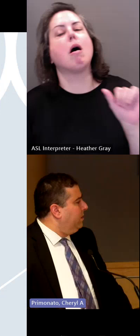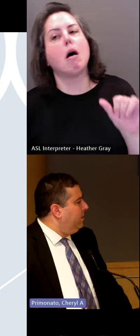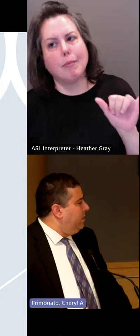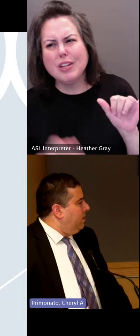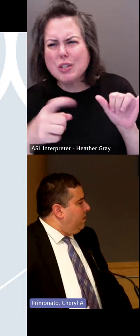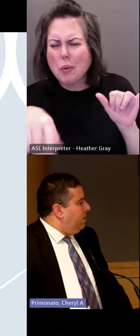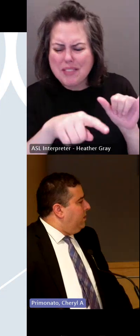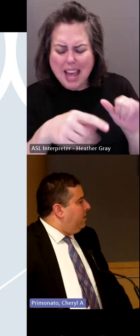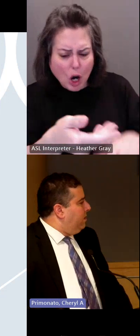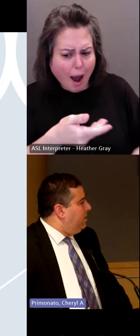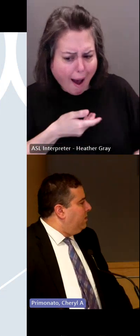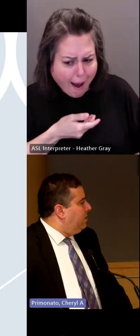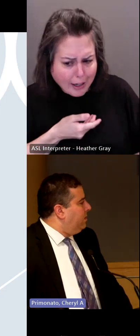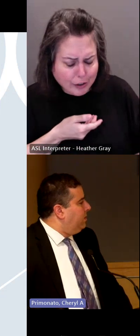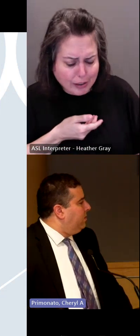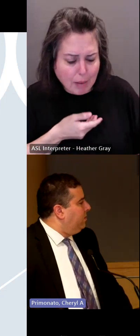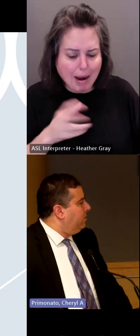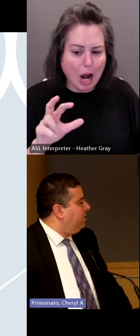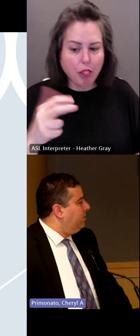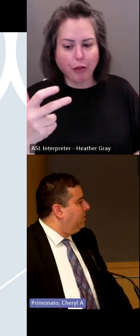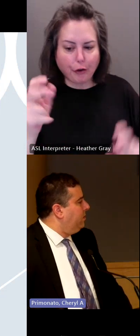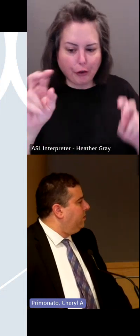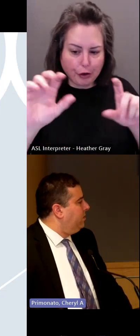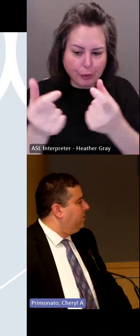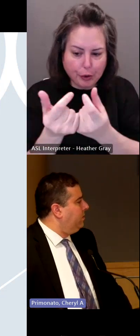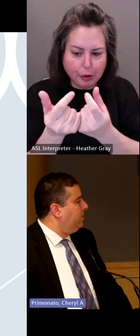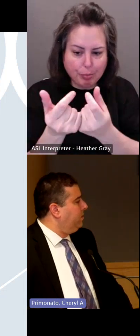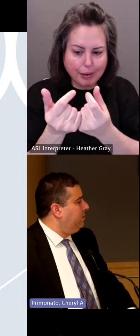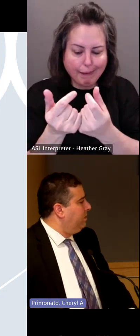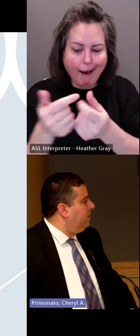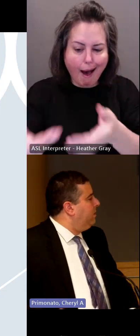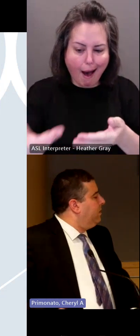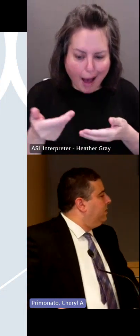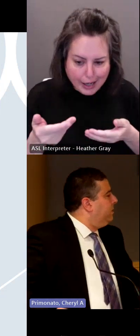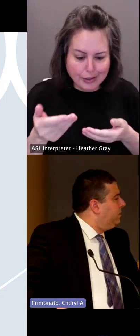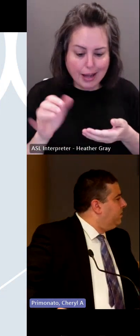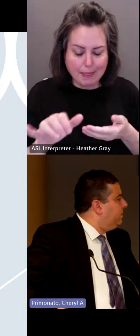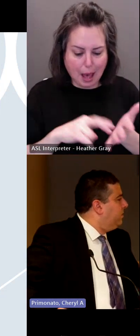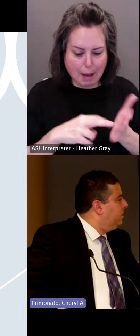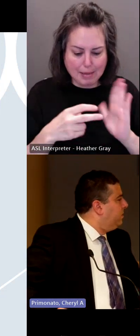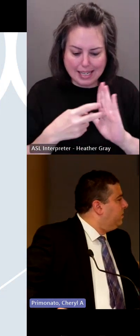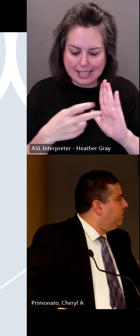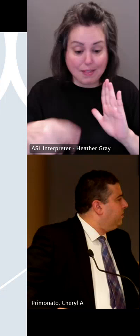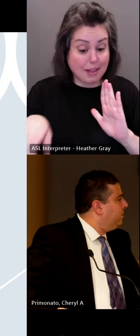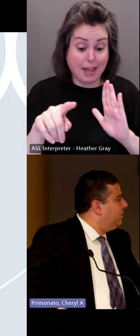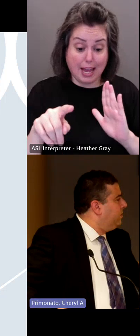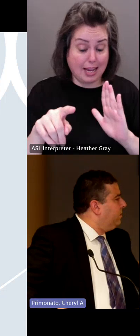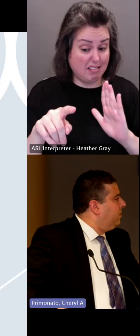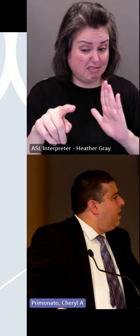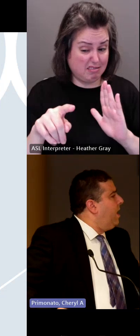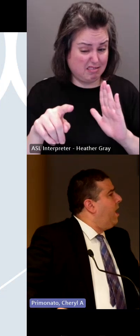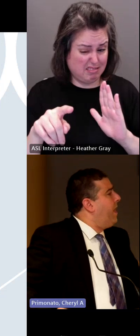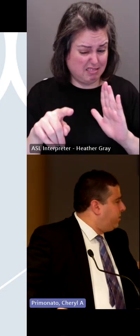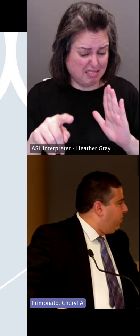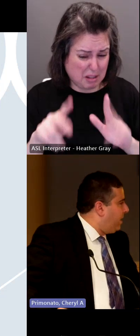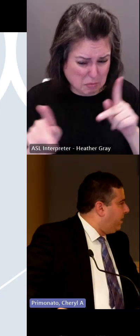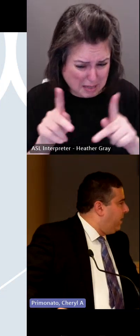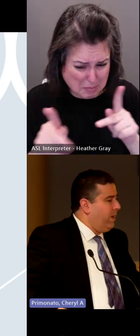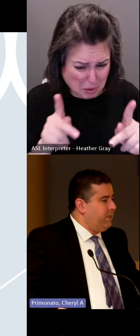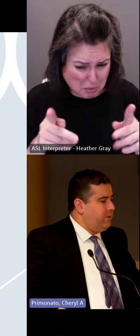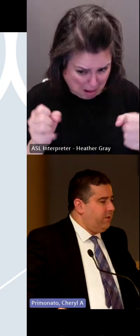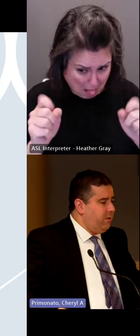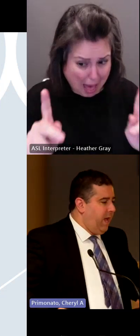hired by or something third party, or someone third party, and then if they happen to be in that chain of command, there's people in between the. That's